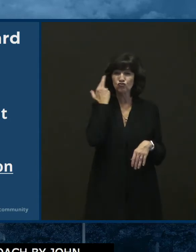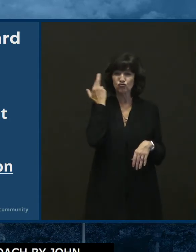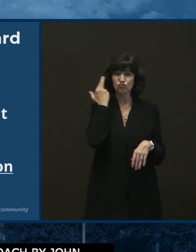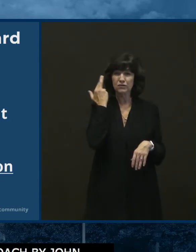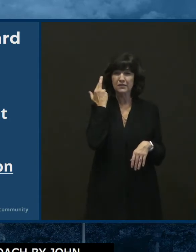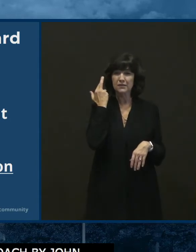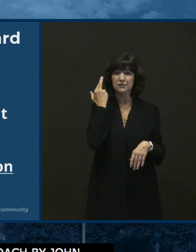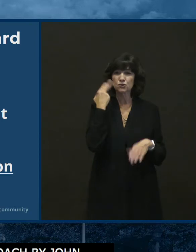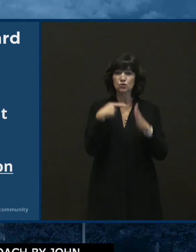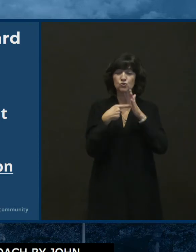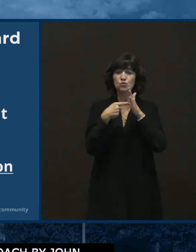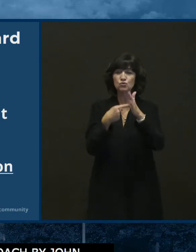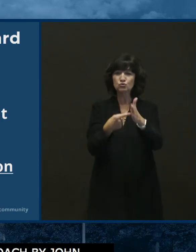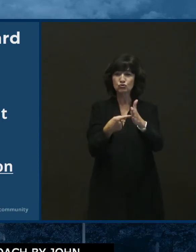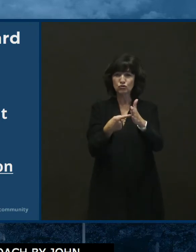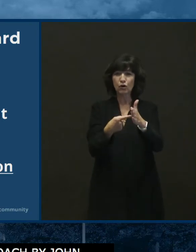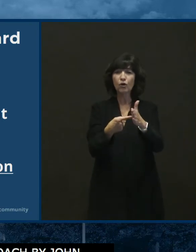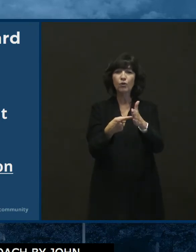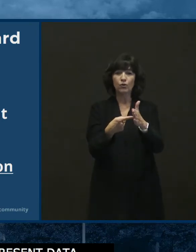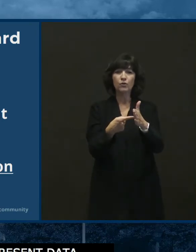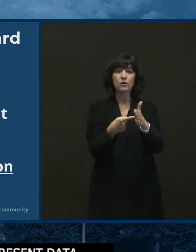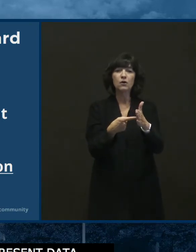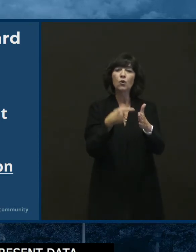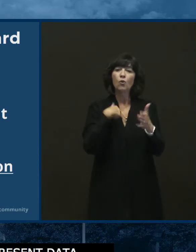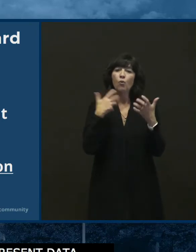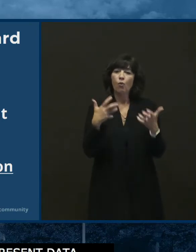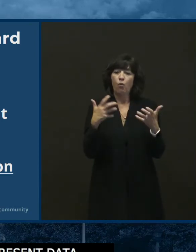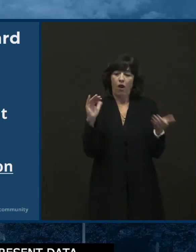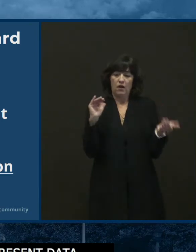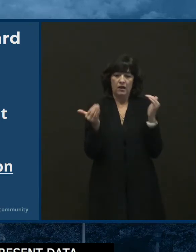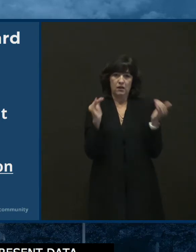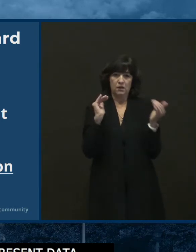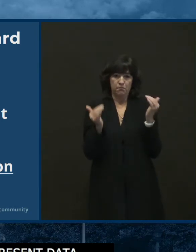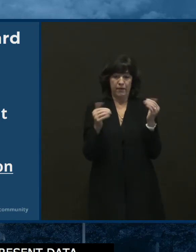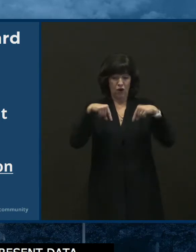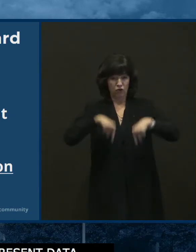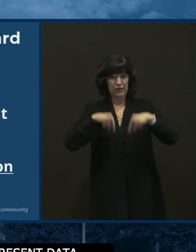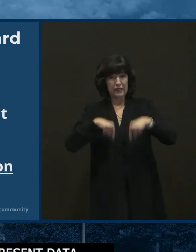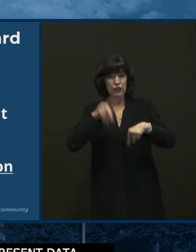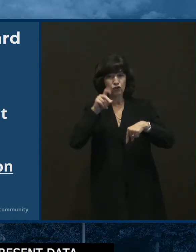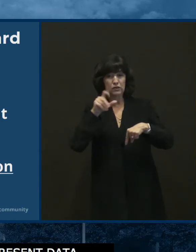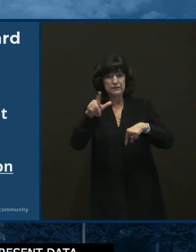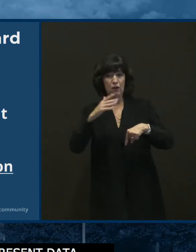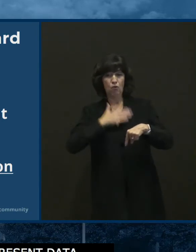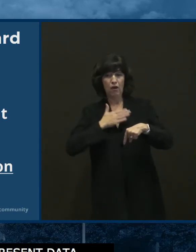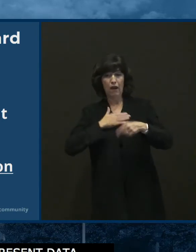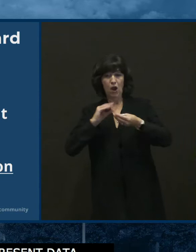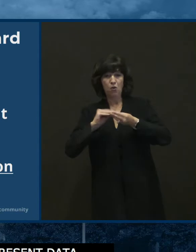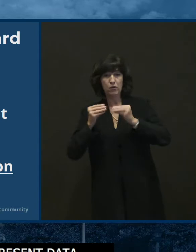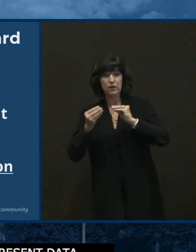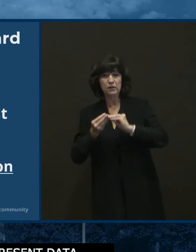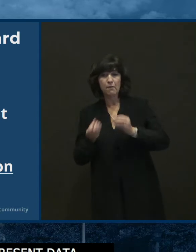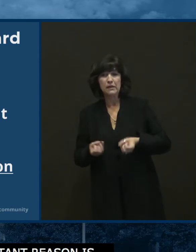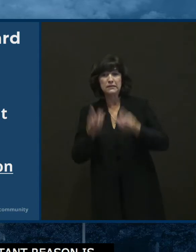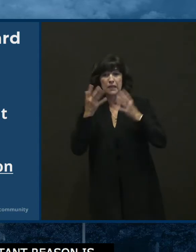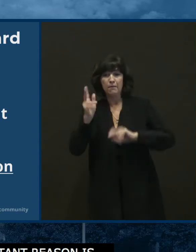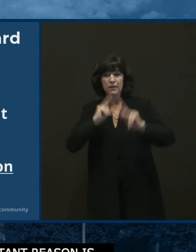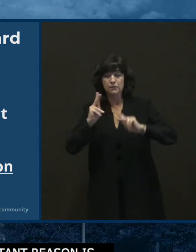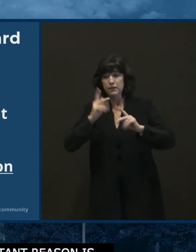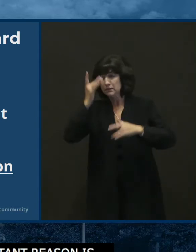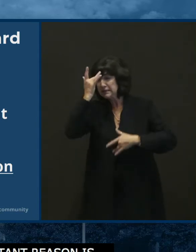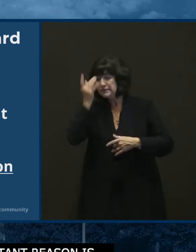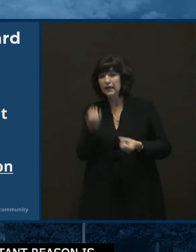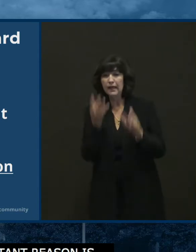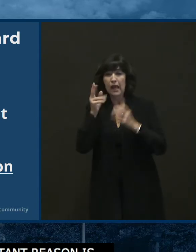so that we can compare our data with other states. Right now, if you'll see some of the dashboards